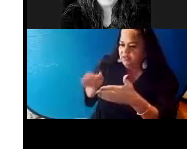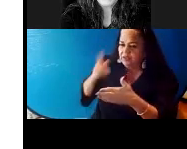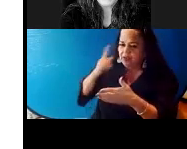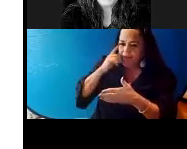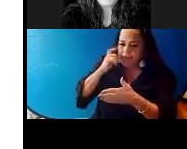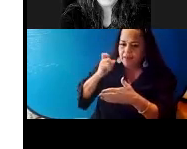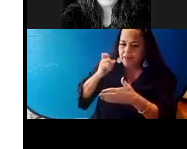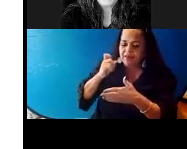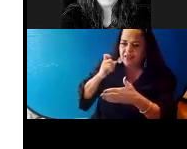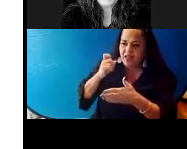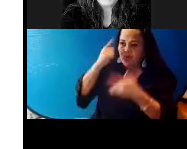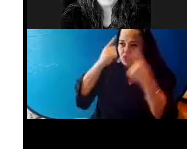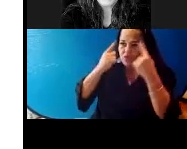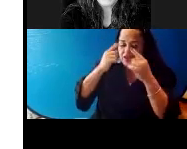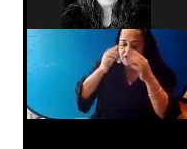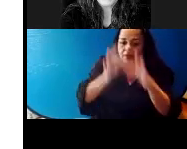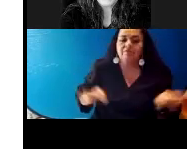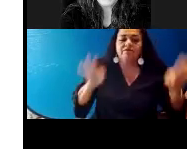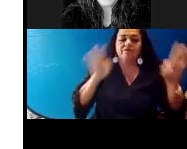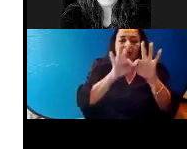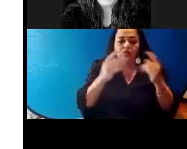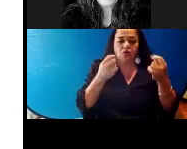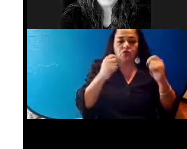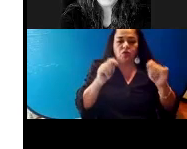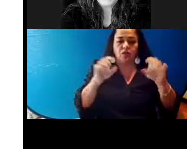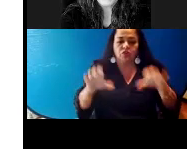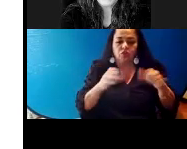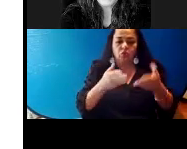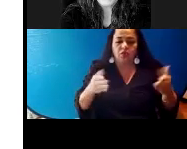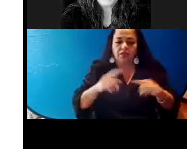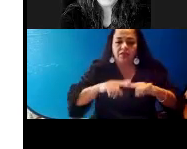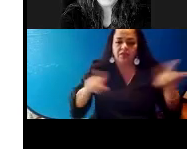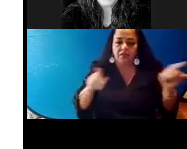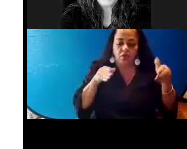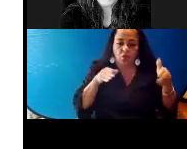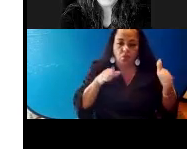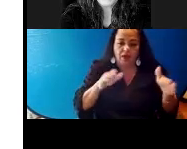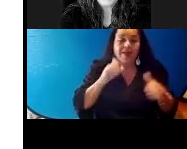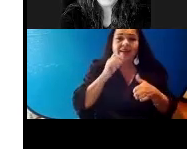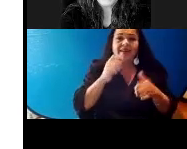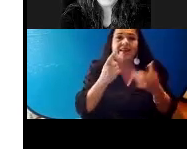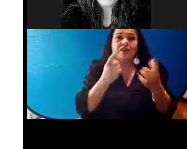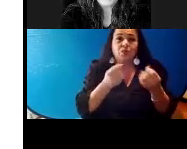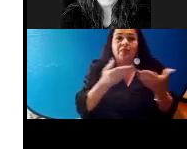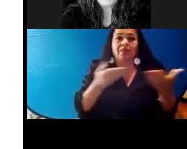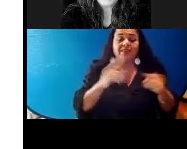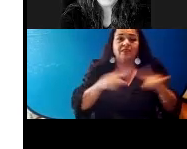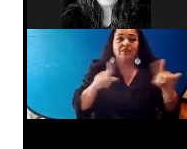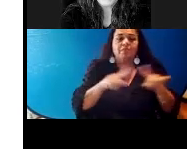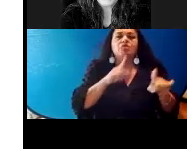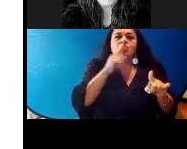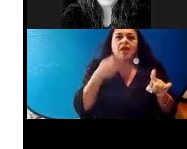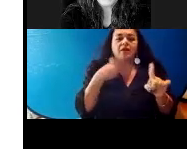and values and really trying to do things in a different way, not just for the sake of doing things differently, but really to have an impact to get